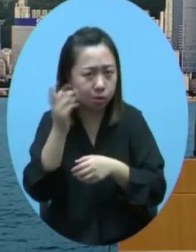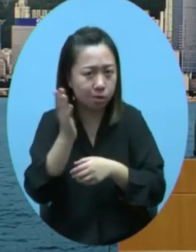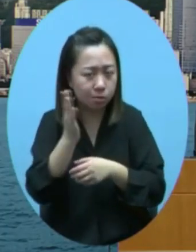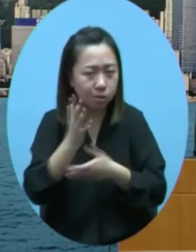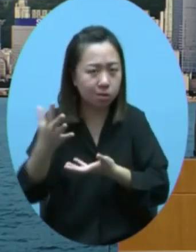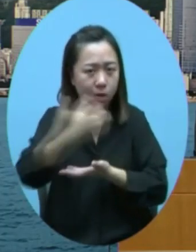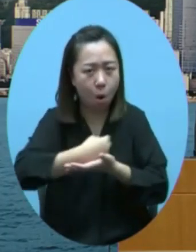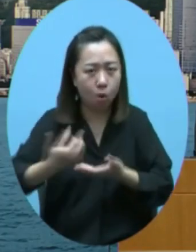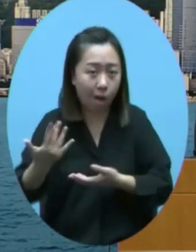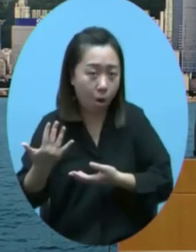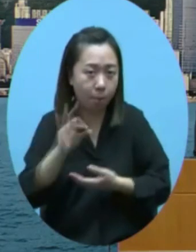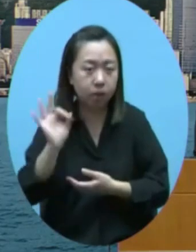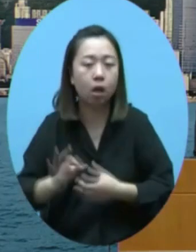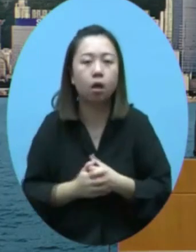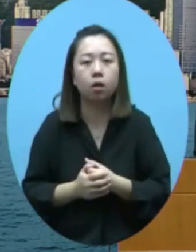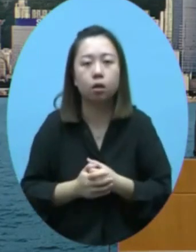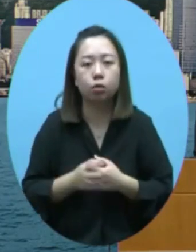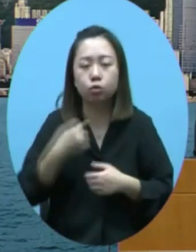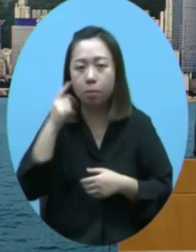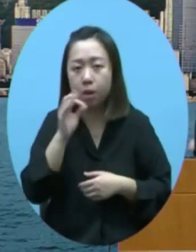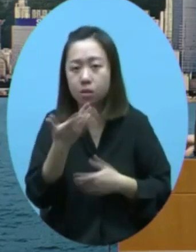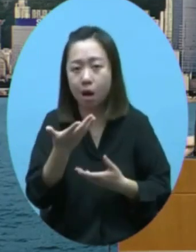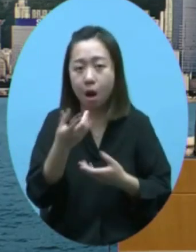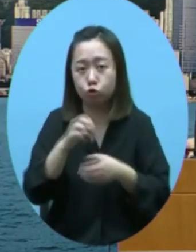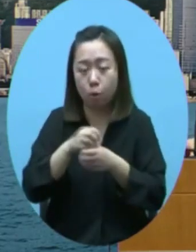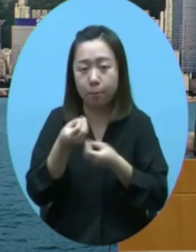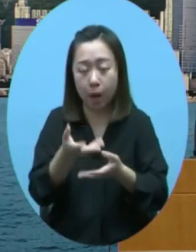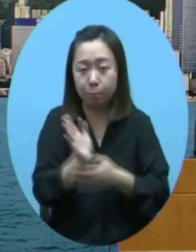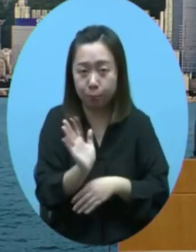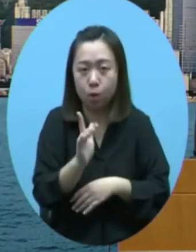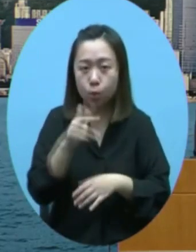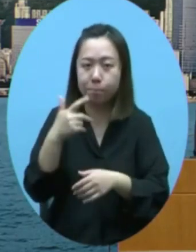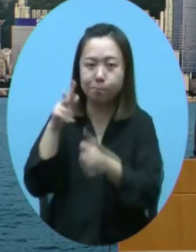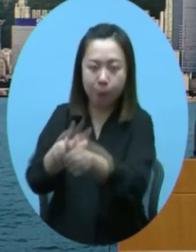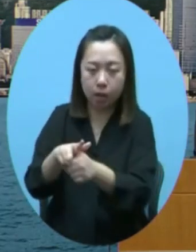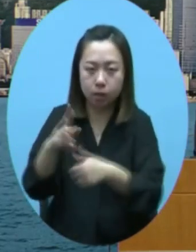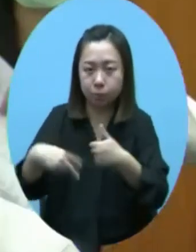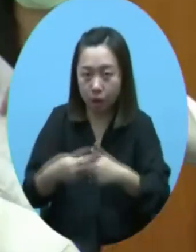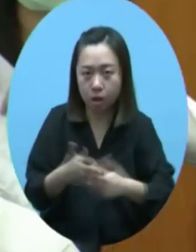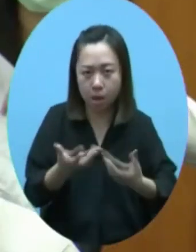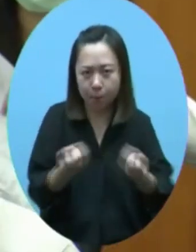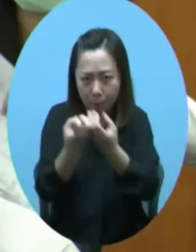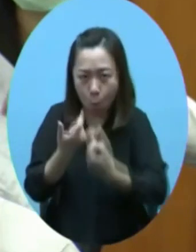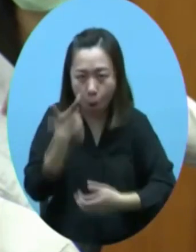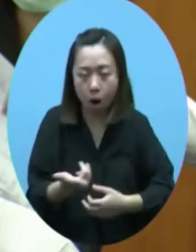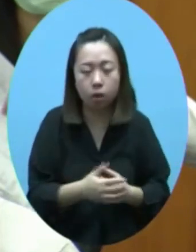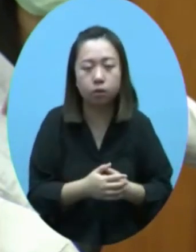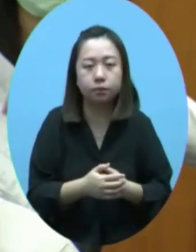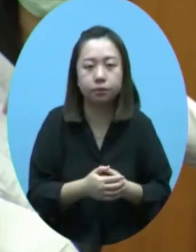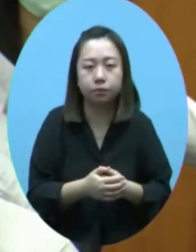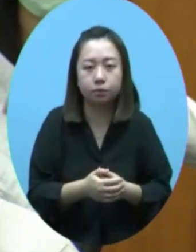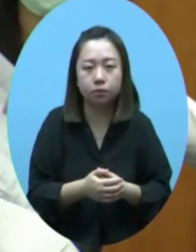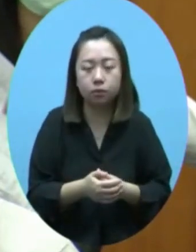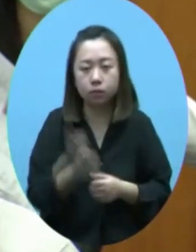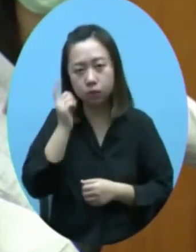Can I know what percentage of bottles have you taken back? Would you impose mandatory testing there,